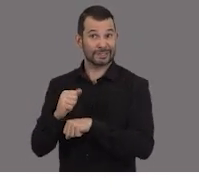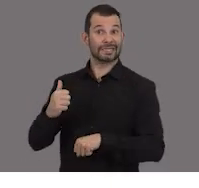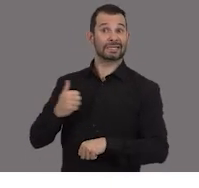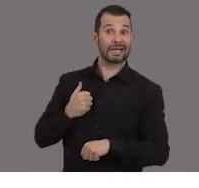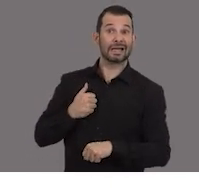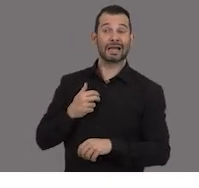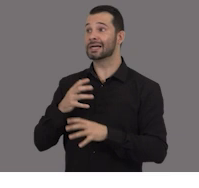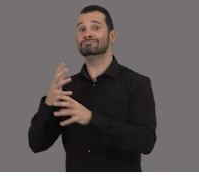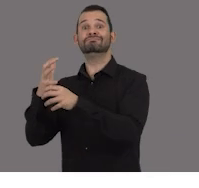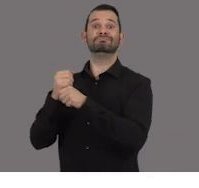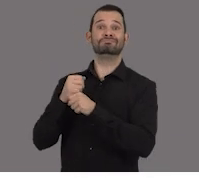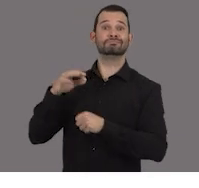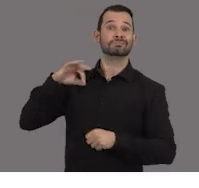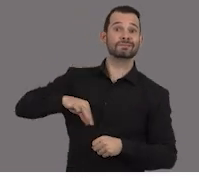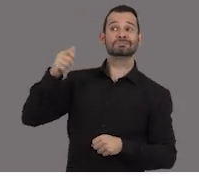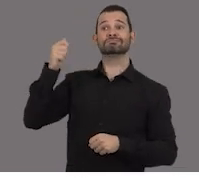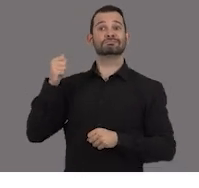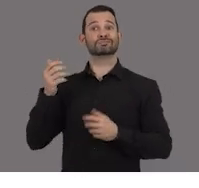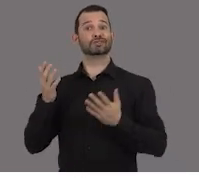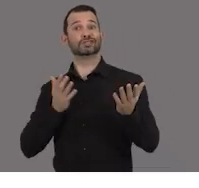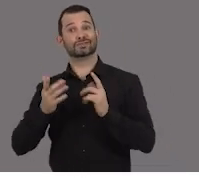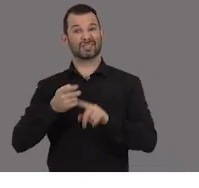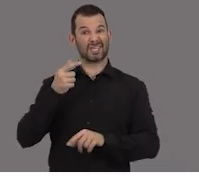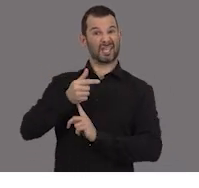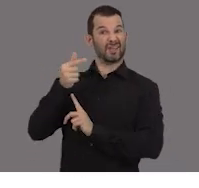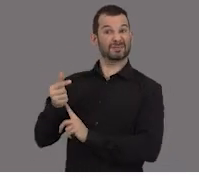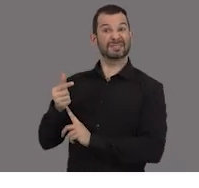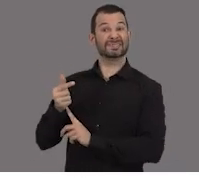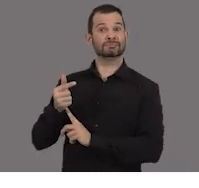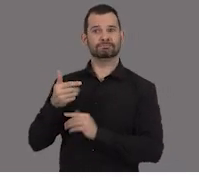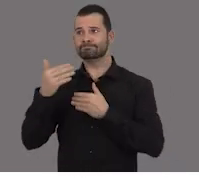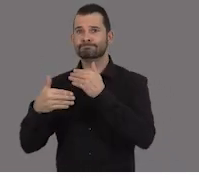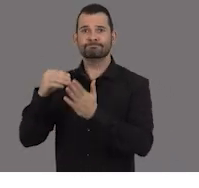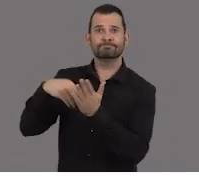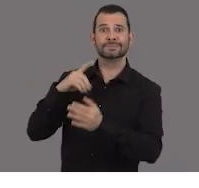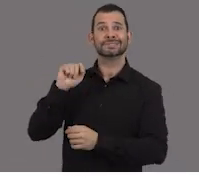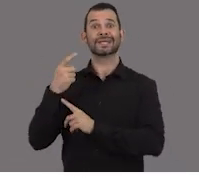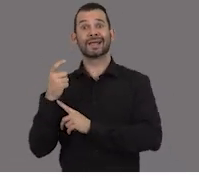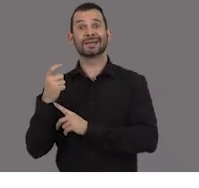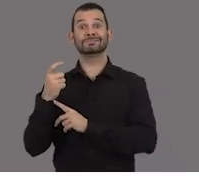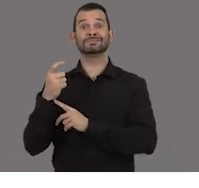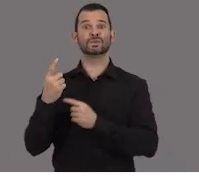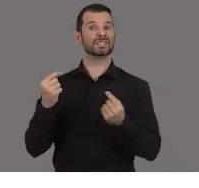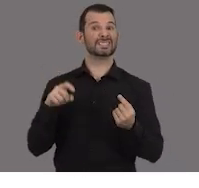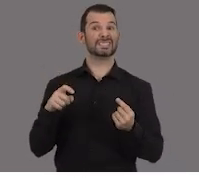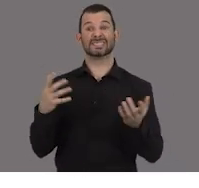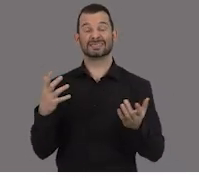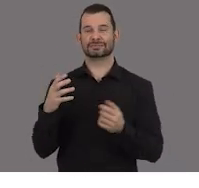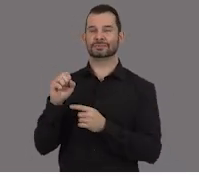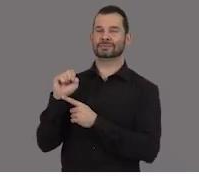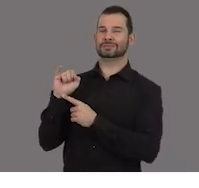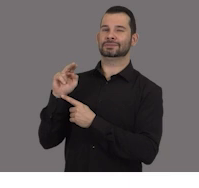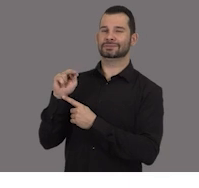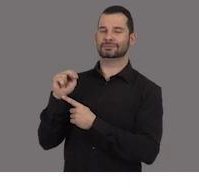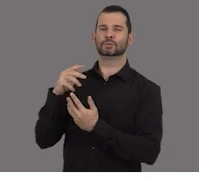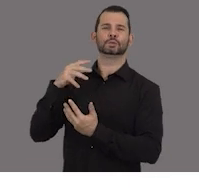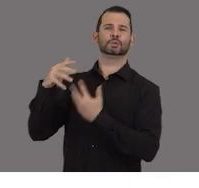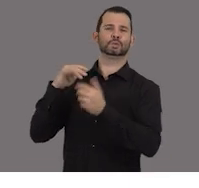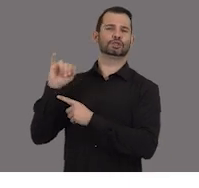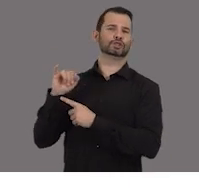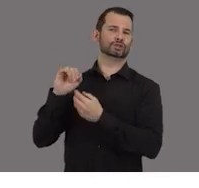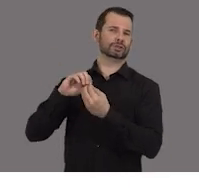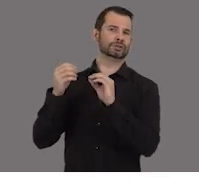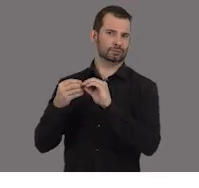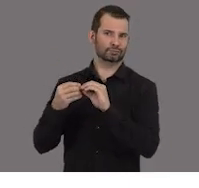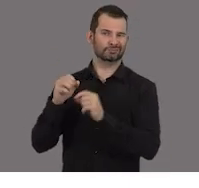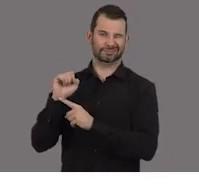canada.ca/work-international-student. To work in Canada, receive benefits and services from the government, and do your